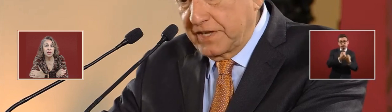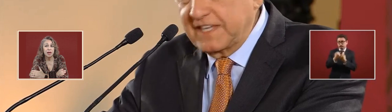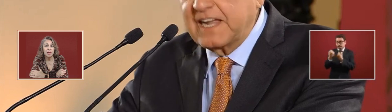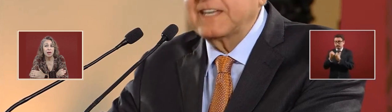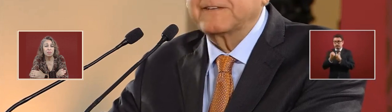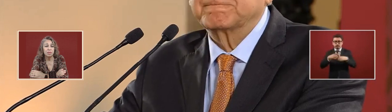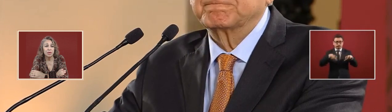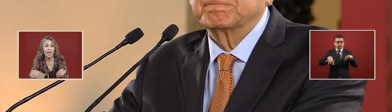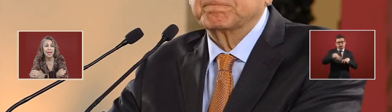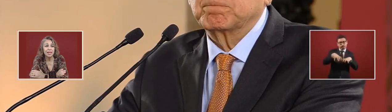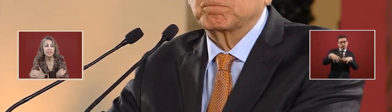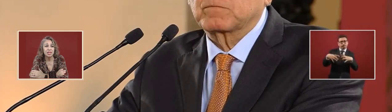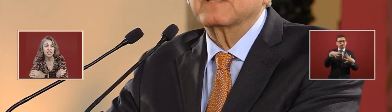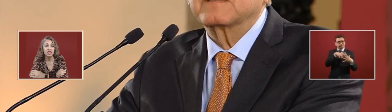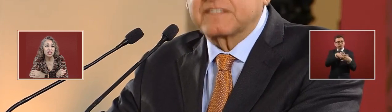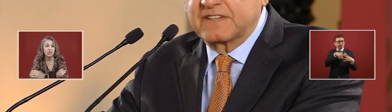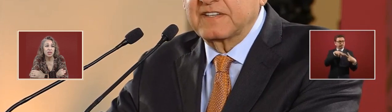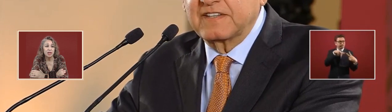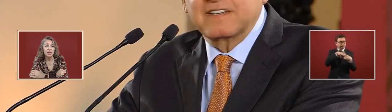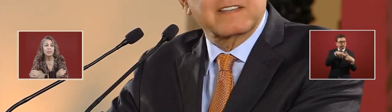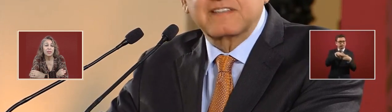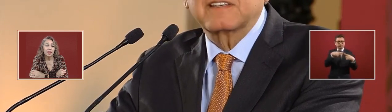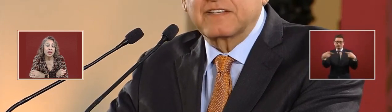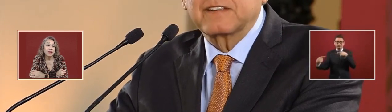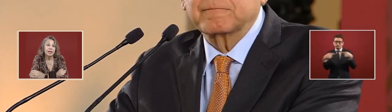between gangs in general